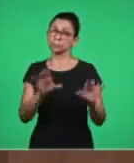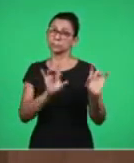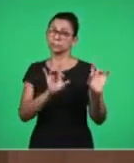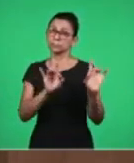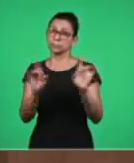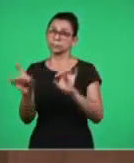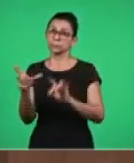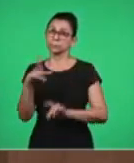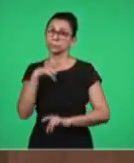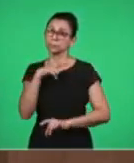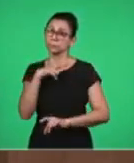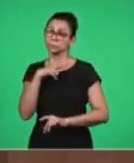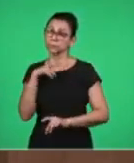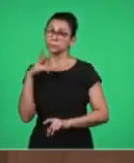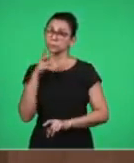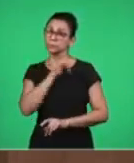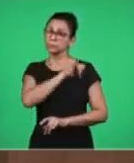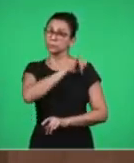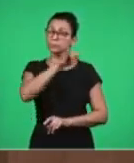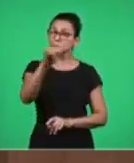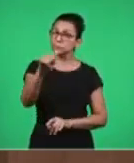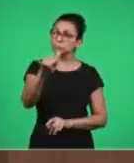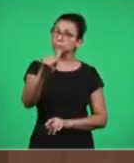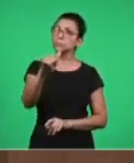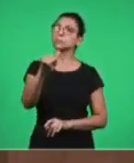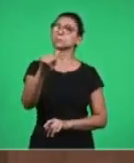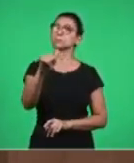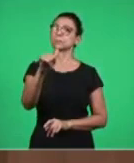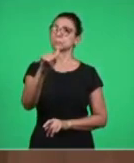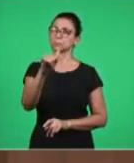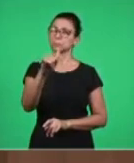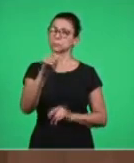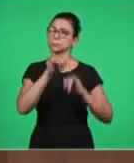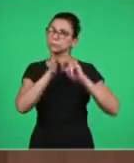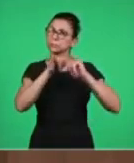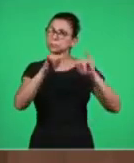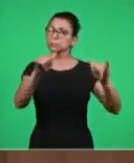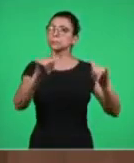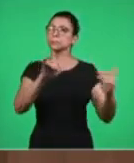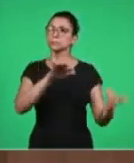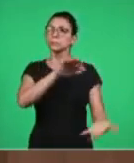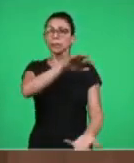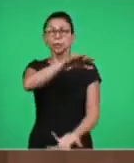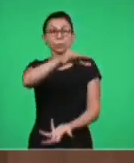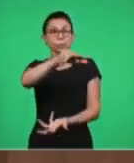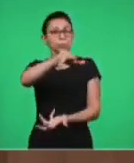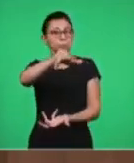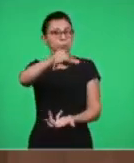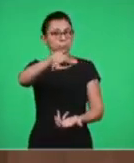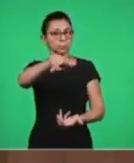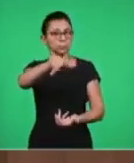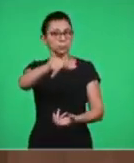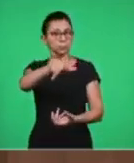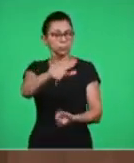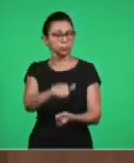the proclamation that they are bringing, in the shout that the church is giving, so that the world